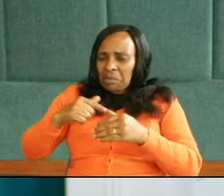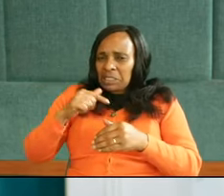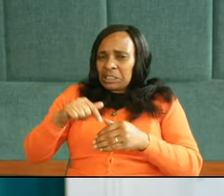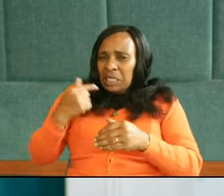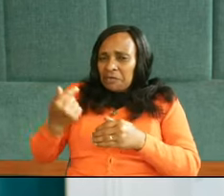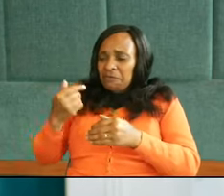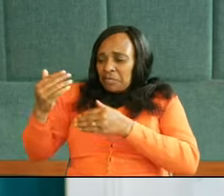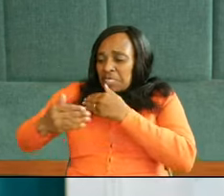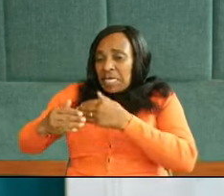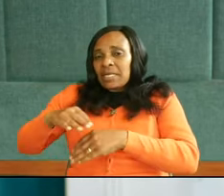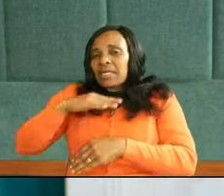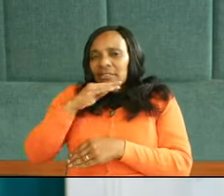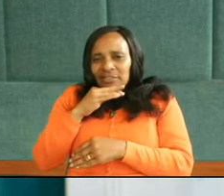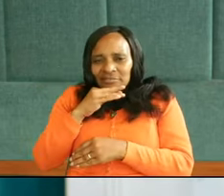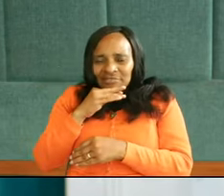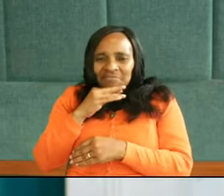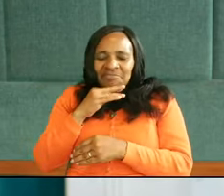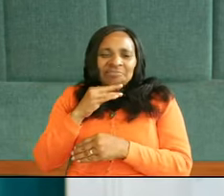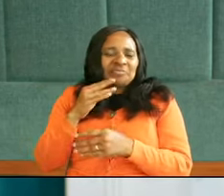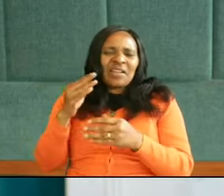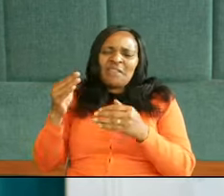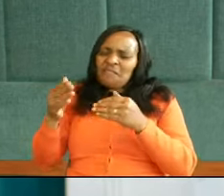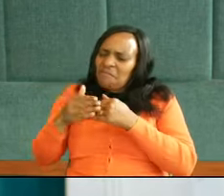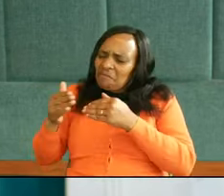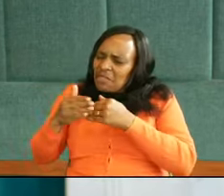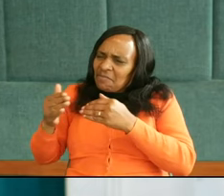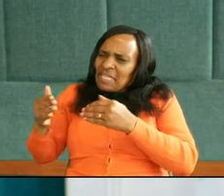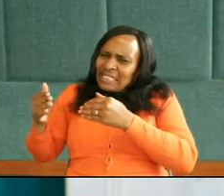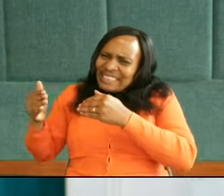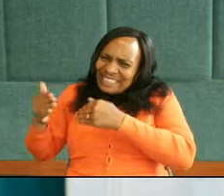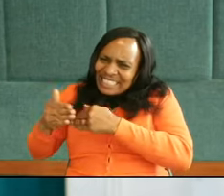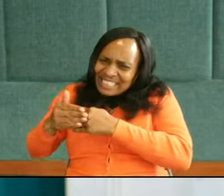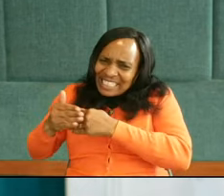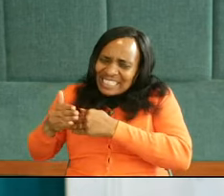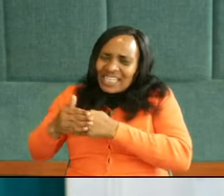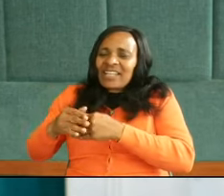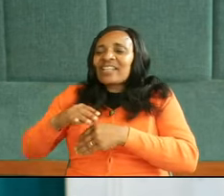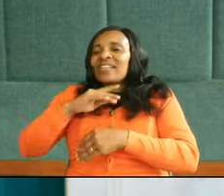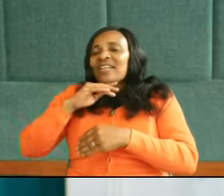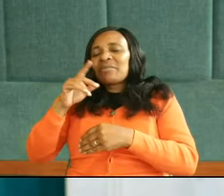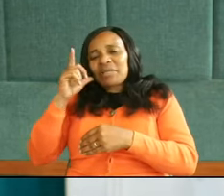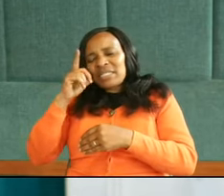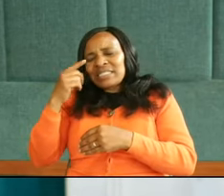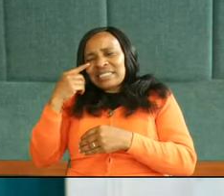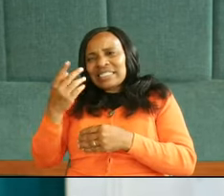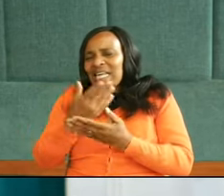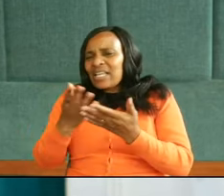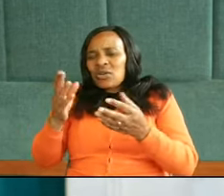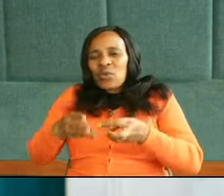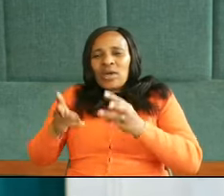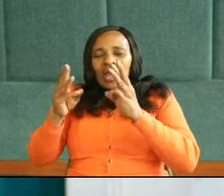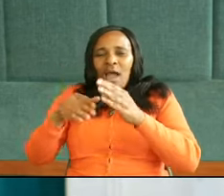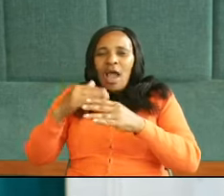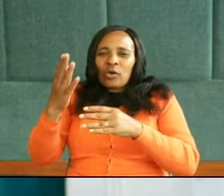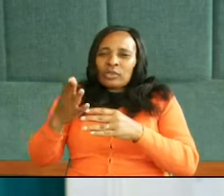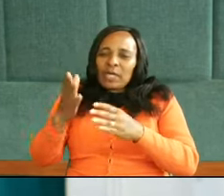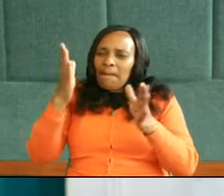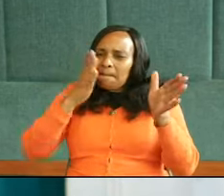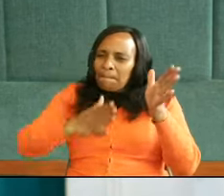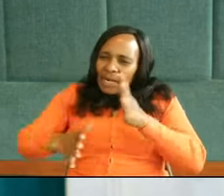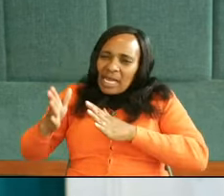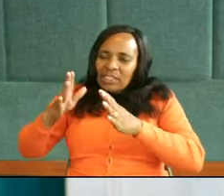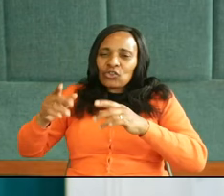point, near death, like so near my deathbed that I see no way out, God says plans